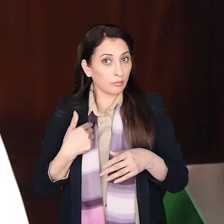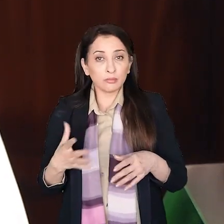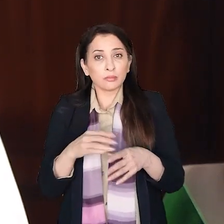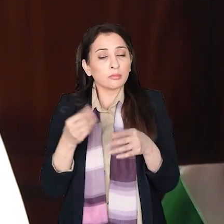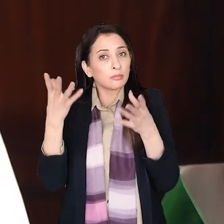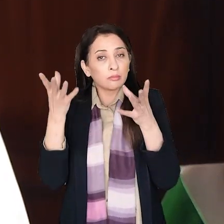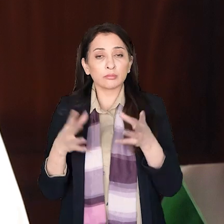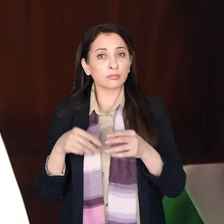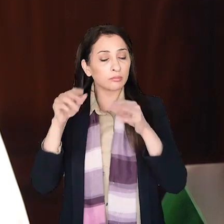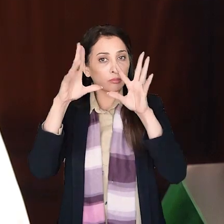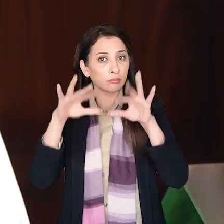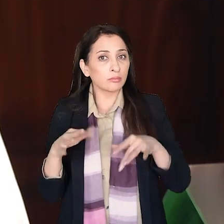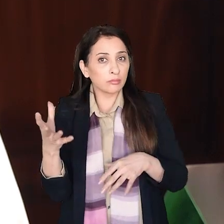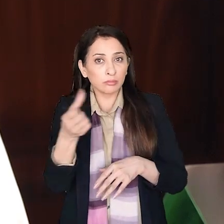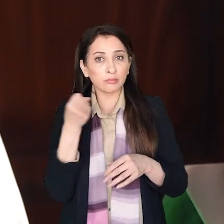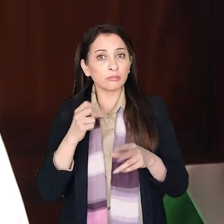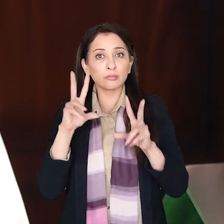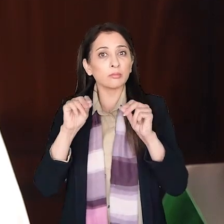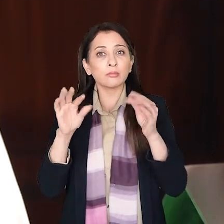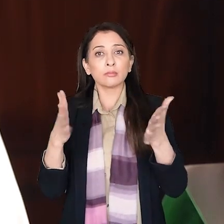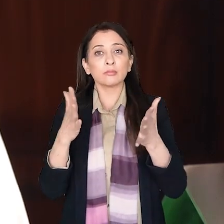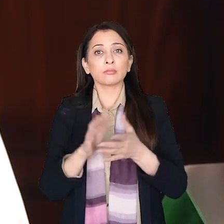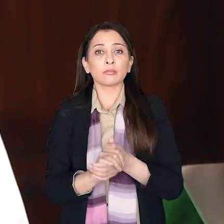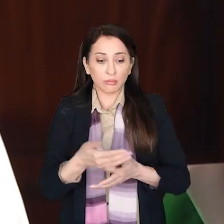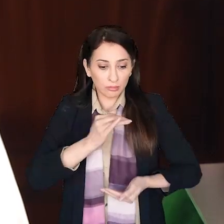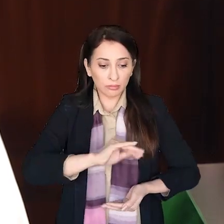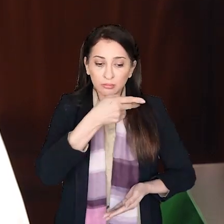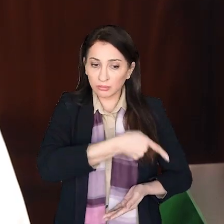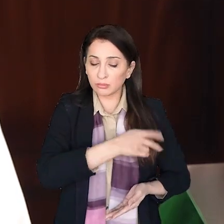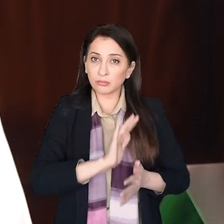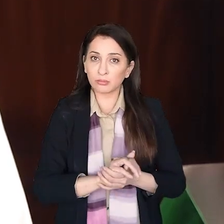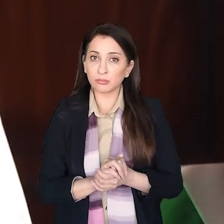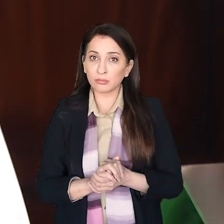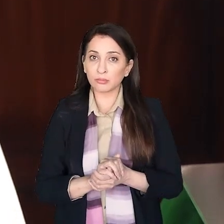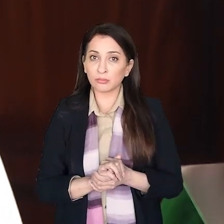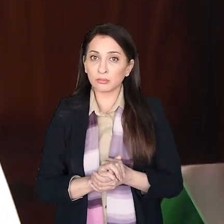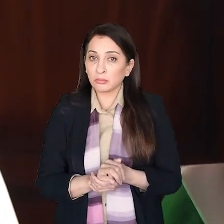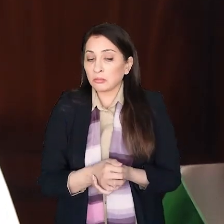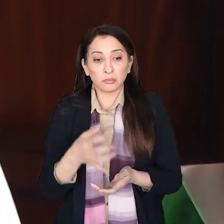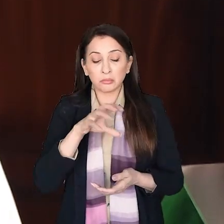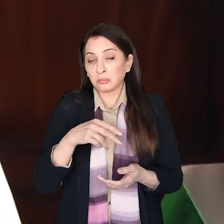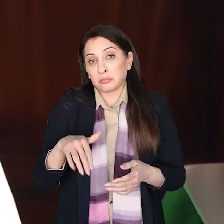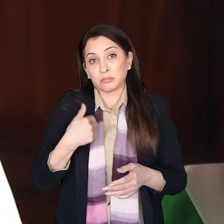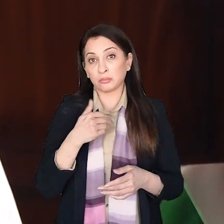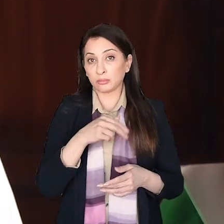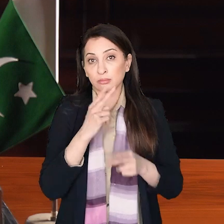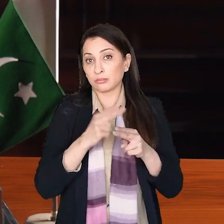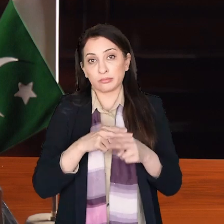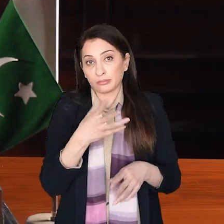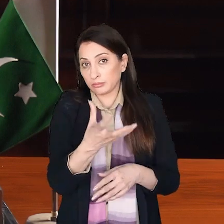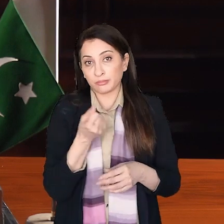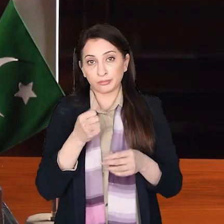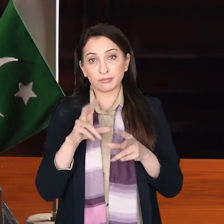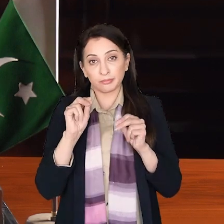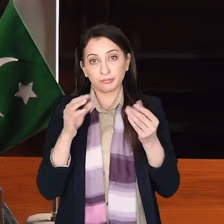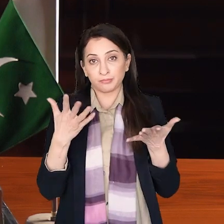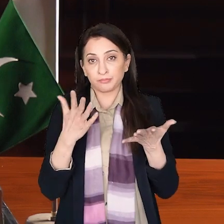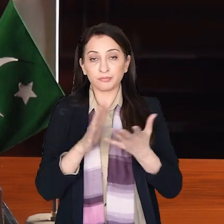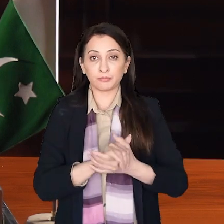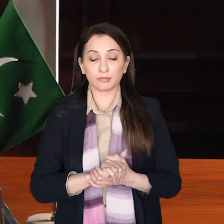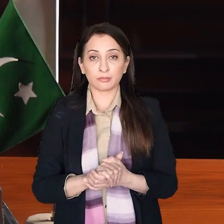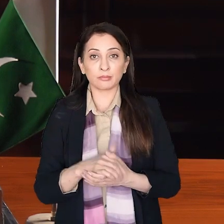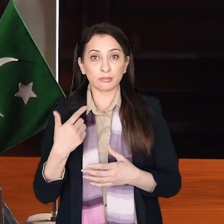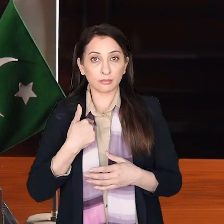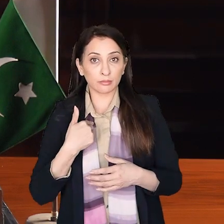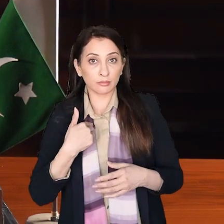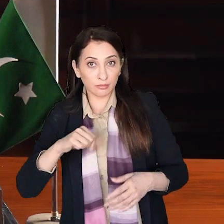us made the decision of where we would be born, when we would be born. We didn't even get to choose our own names. So now that we have so much, we